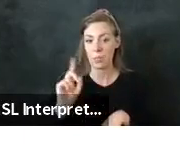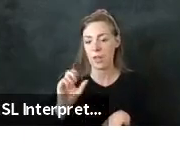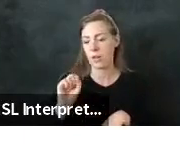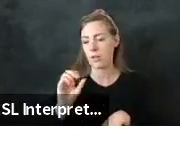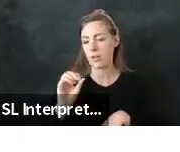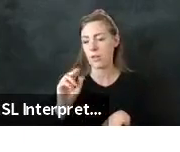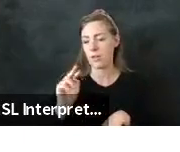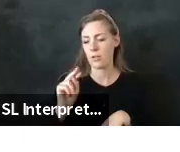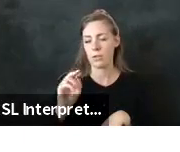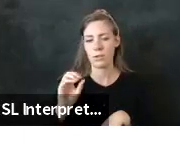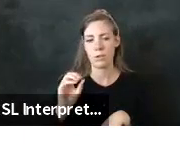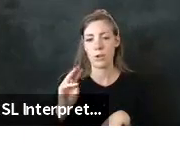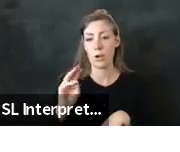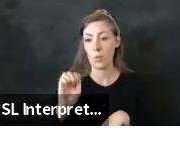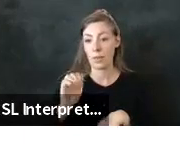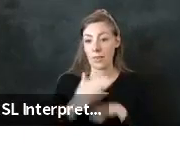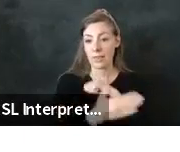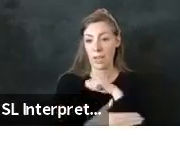currently stands.